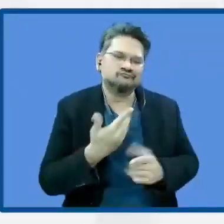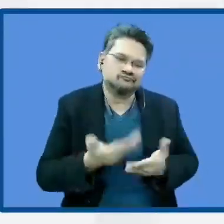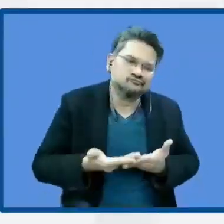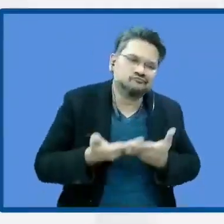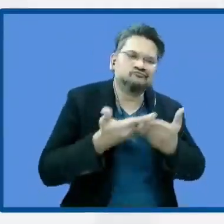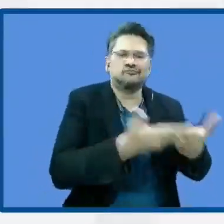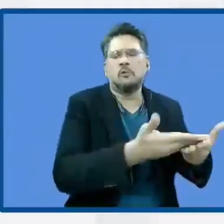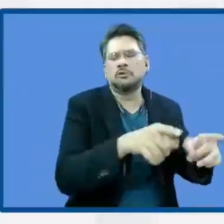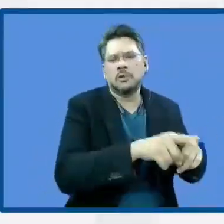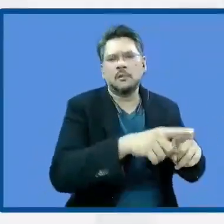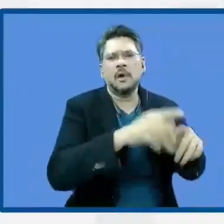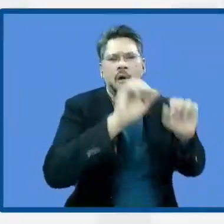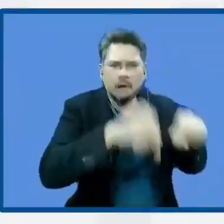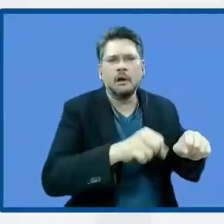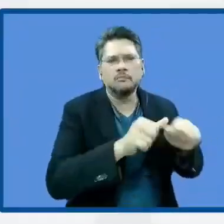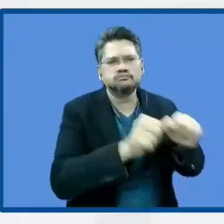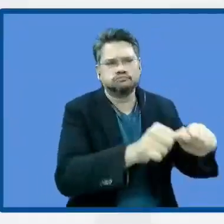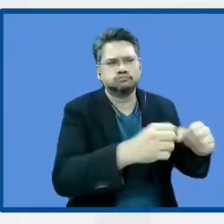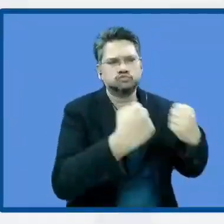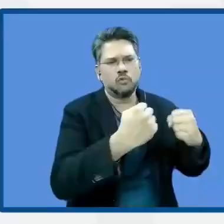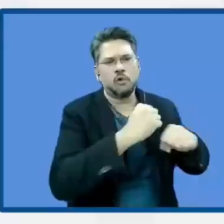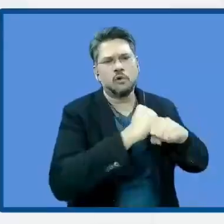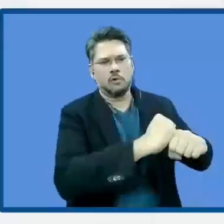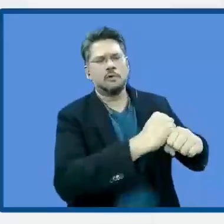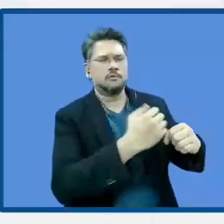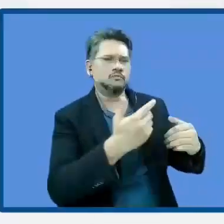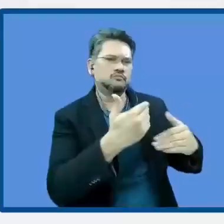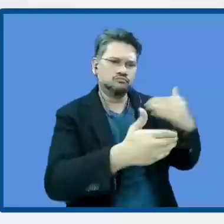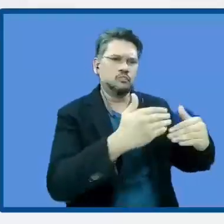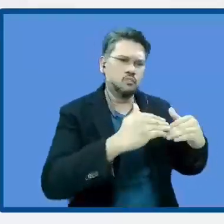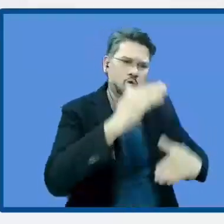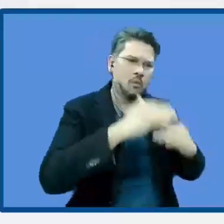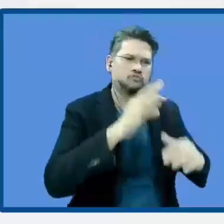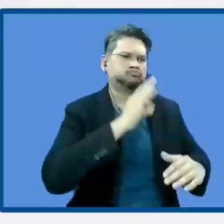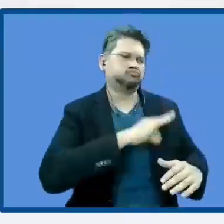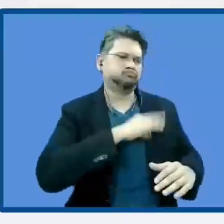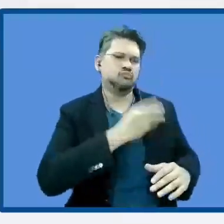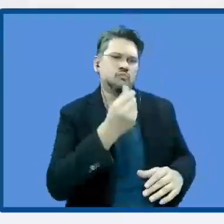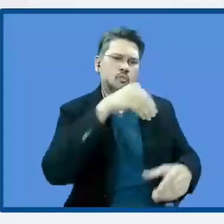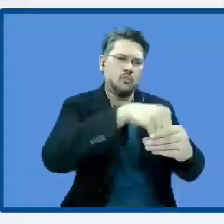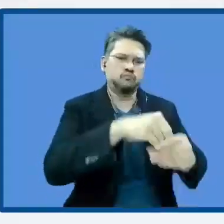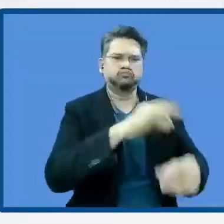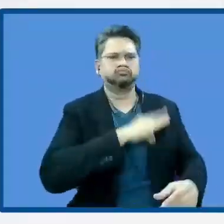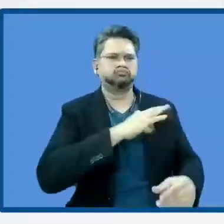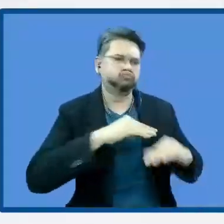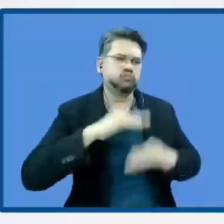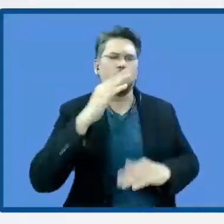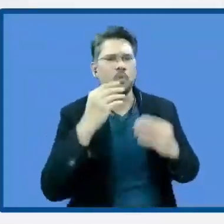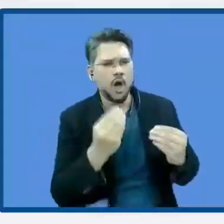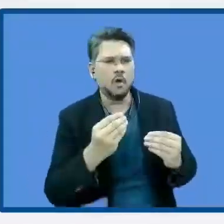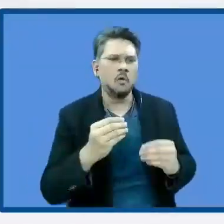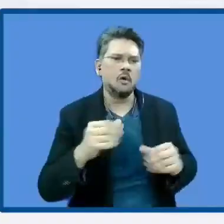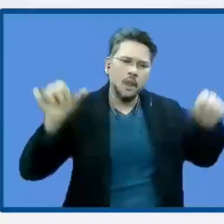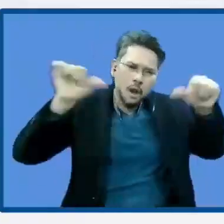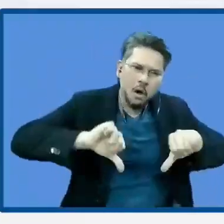with resilient, profitable investment, and to avoid losses and impacts.